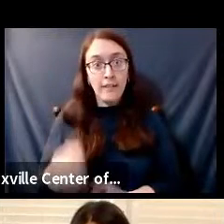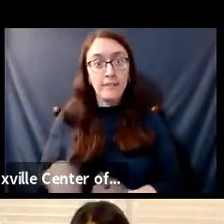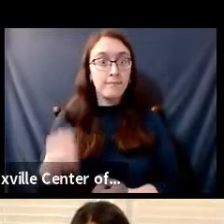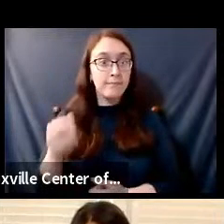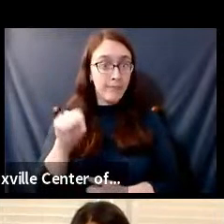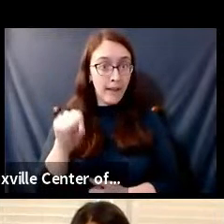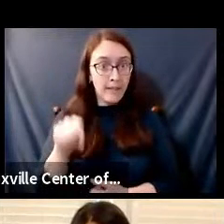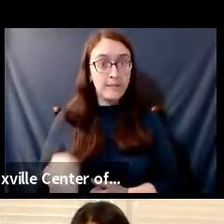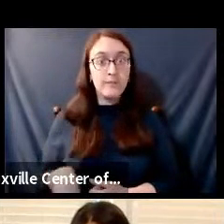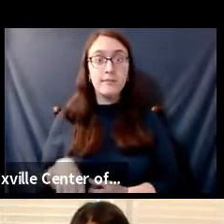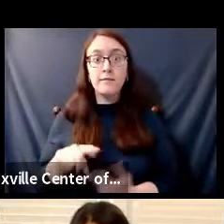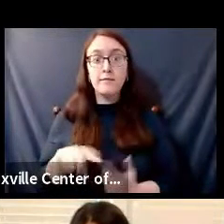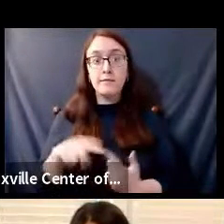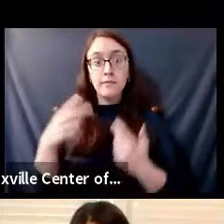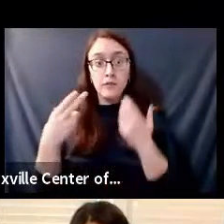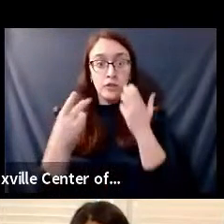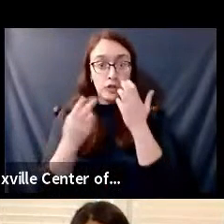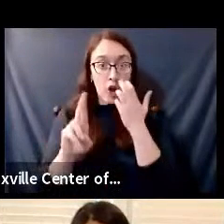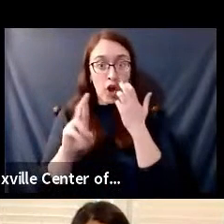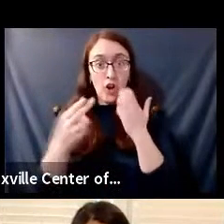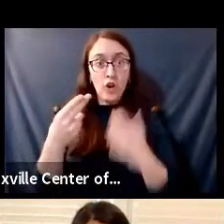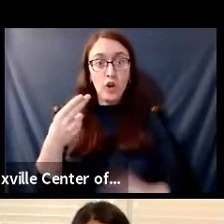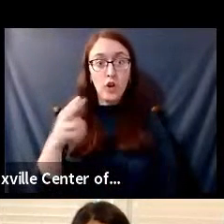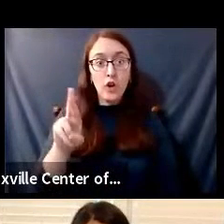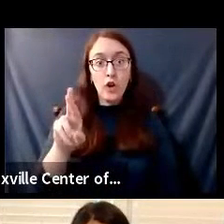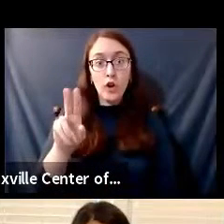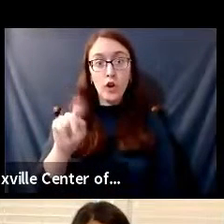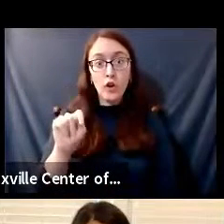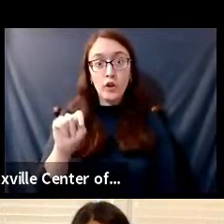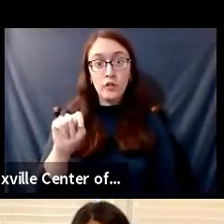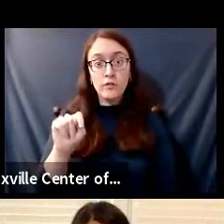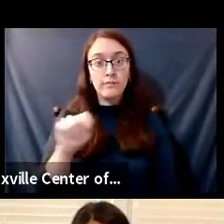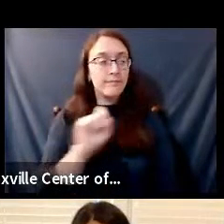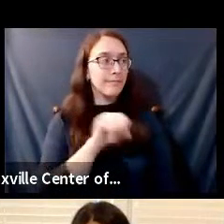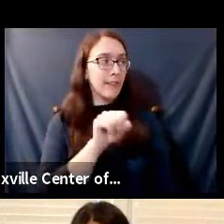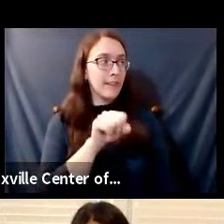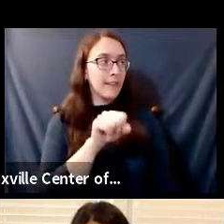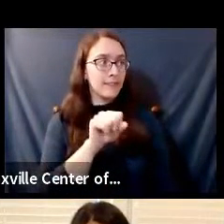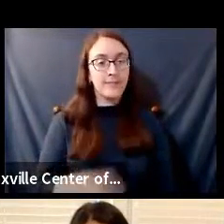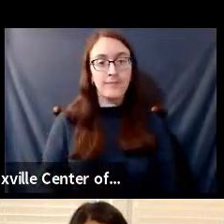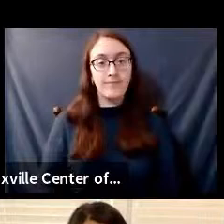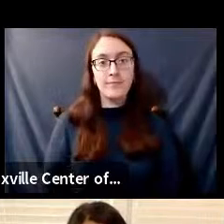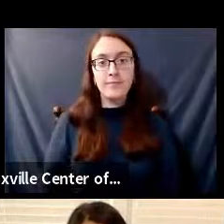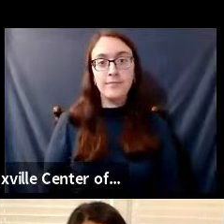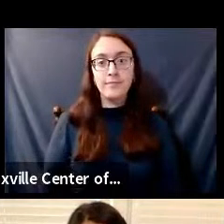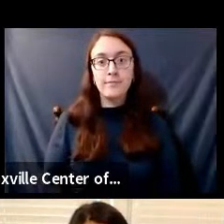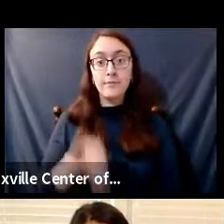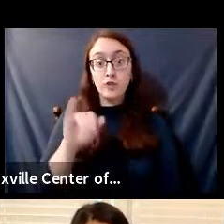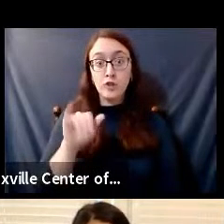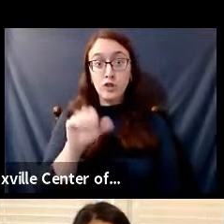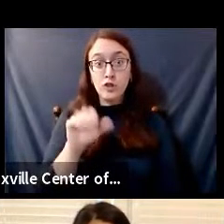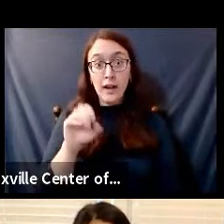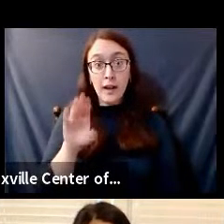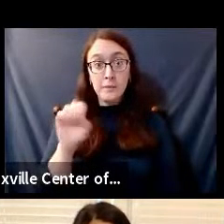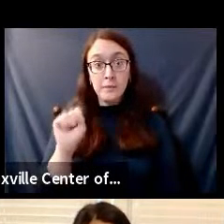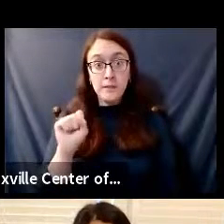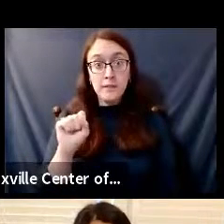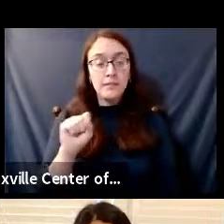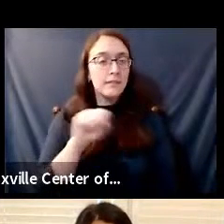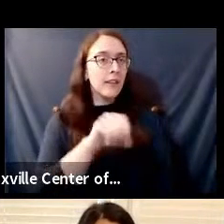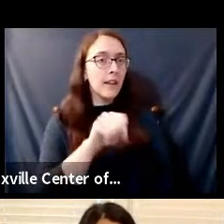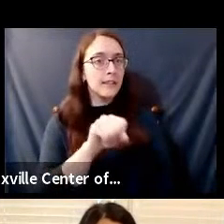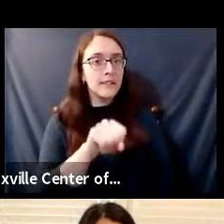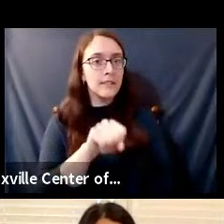Dr. Hurt, excuse me, Dr. Hurt, Okay, yes. Mayor Jacobs,